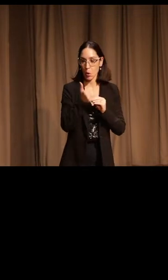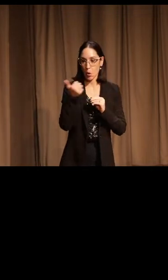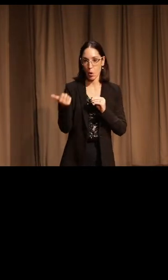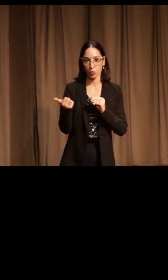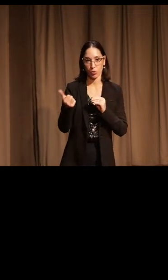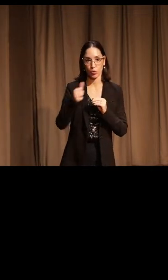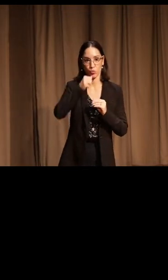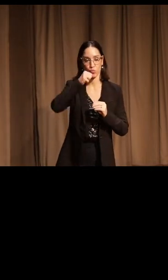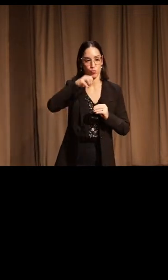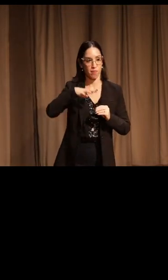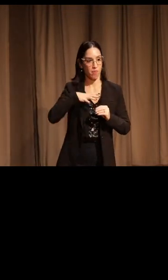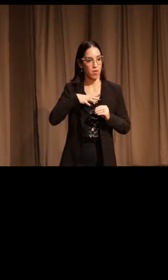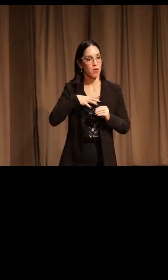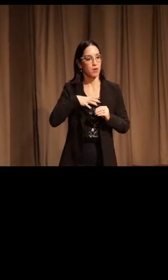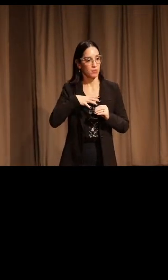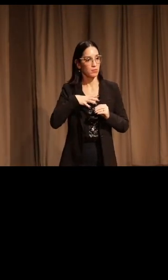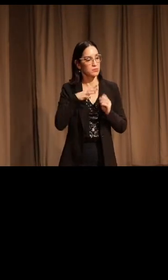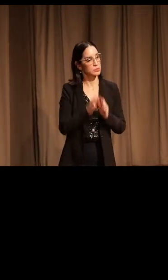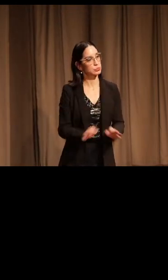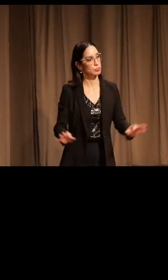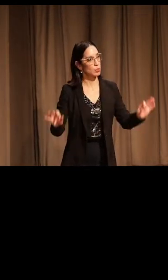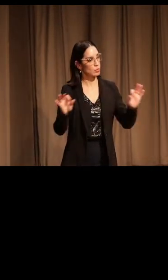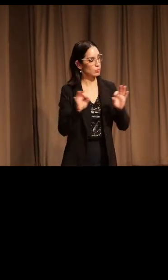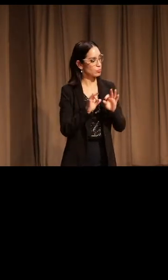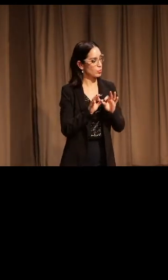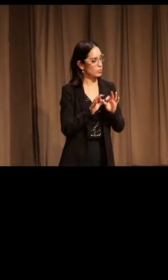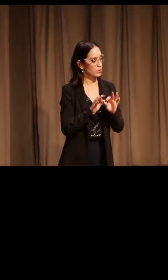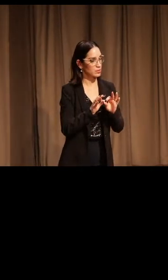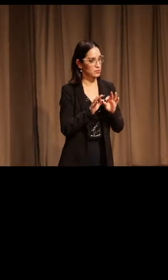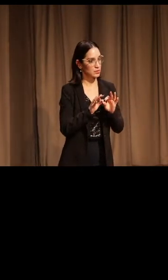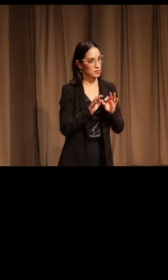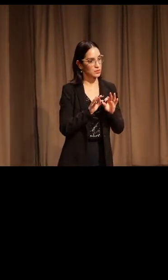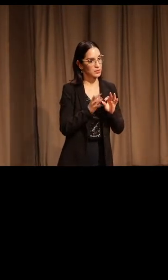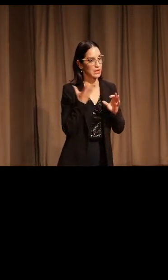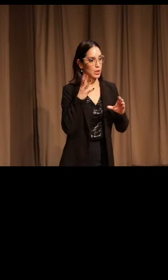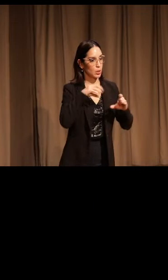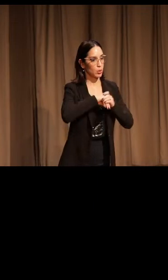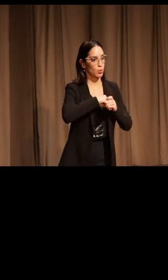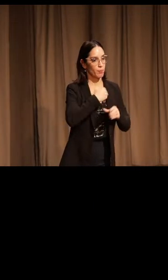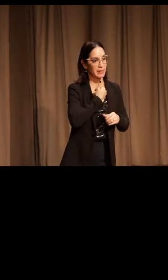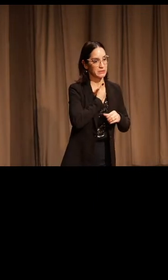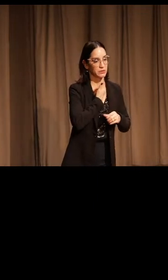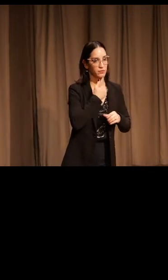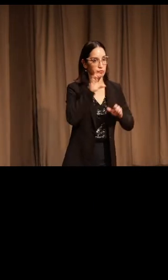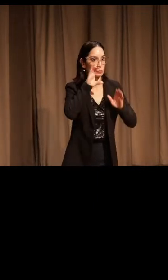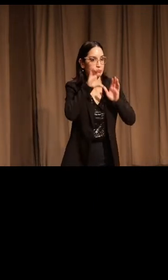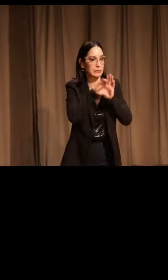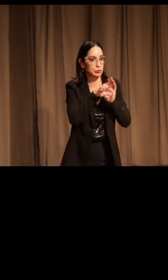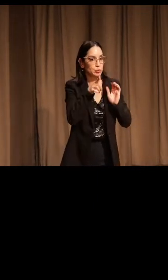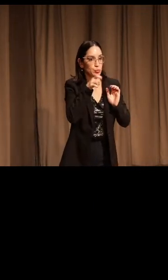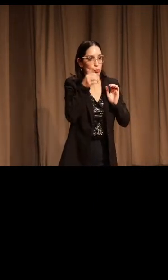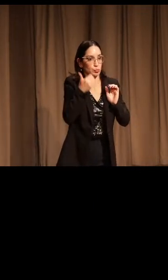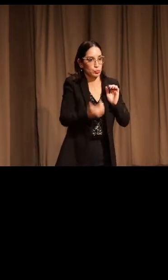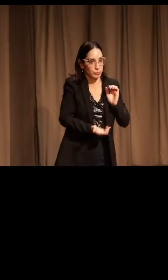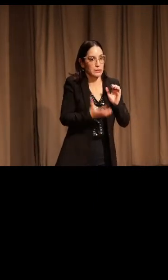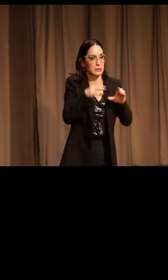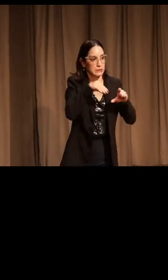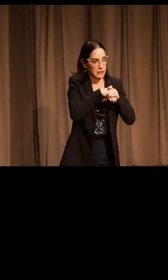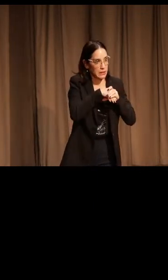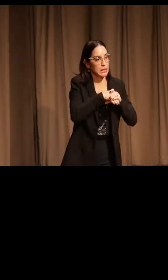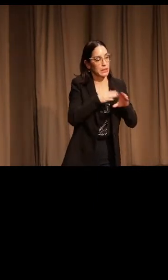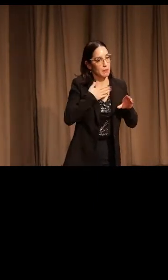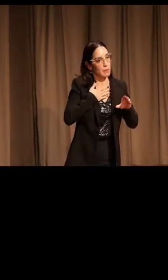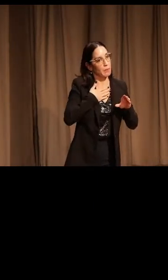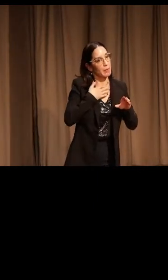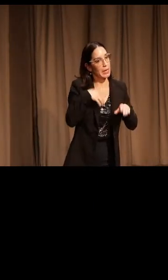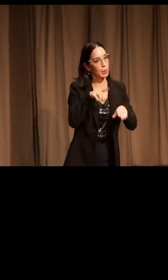believe it's important in a way, like put myself in work too. It's also a self-representation. For